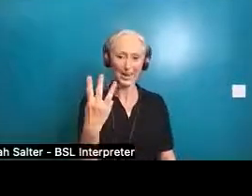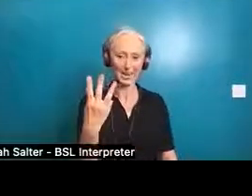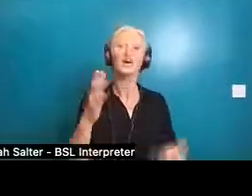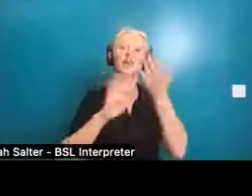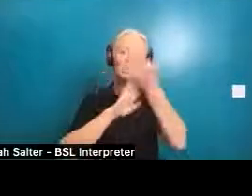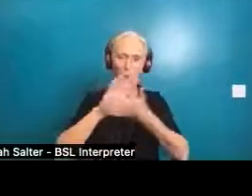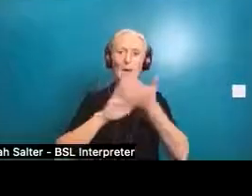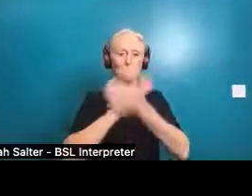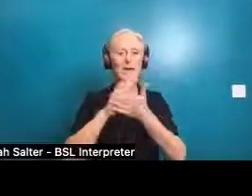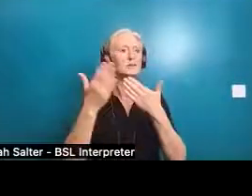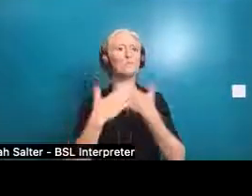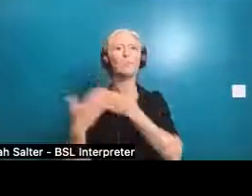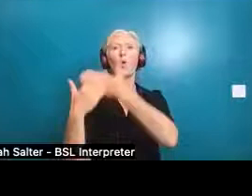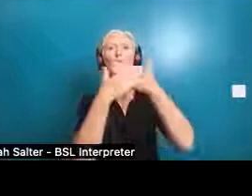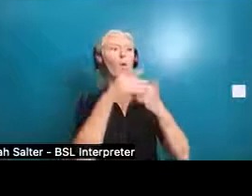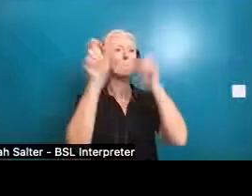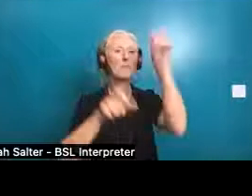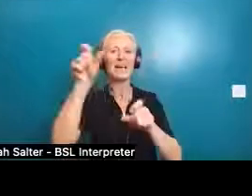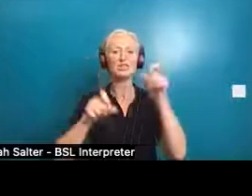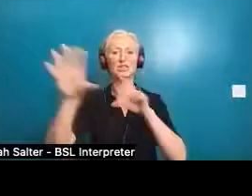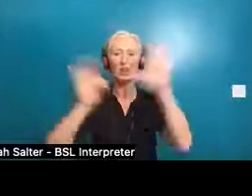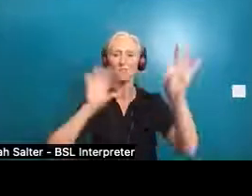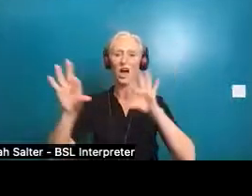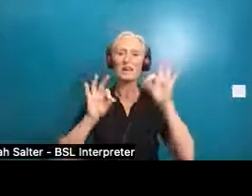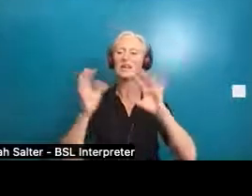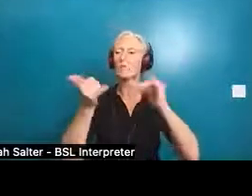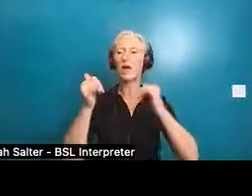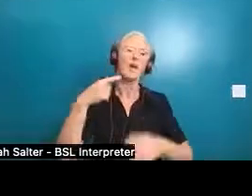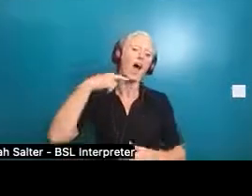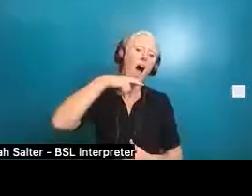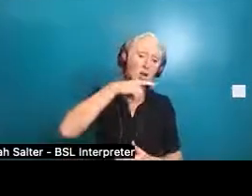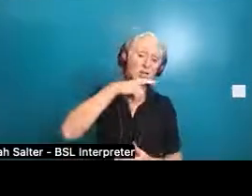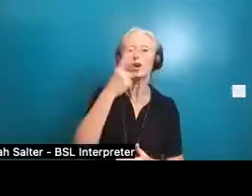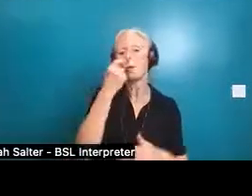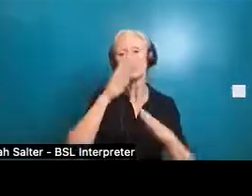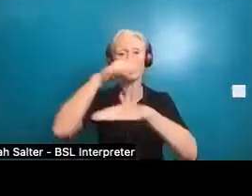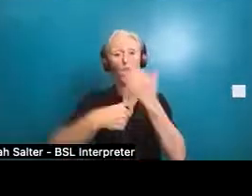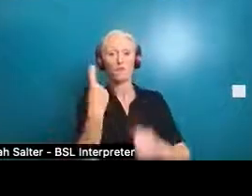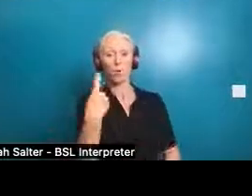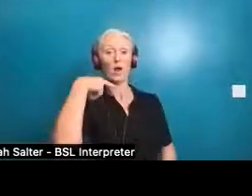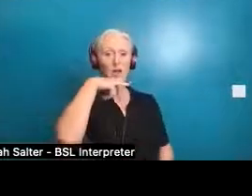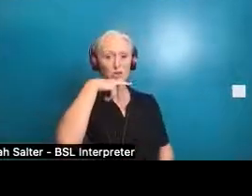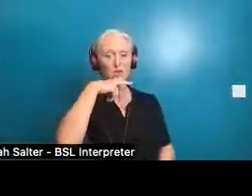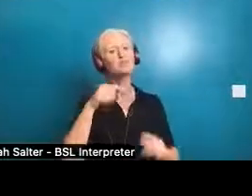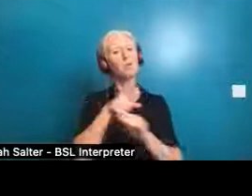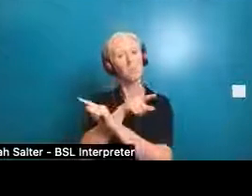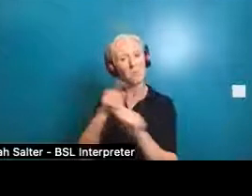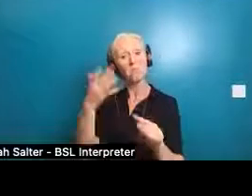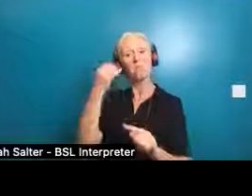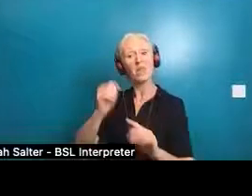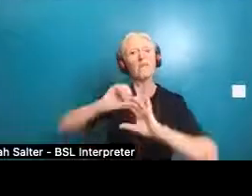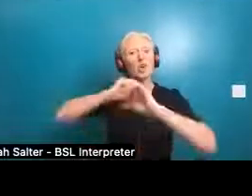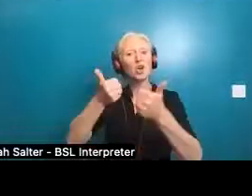maybe 100 or more, again, with good usable vision, and we deliver the intervention or the drug.